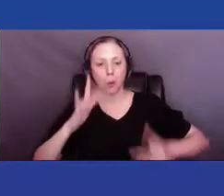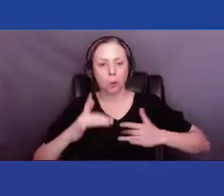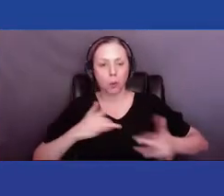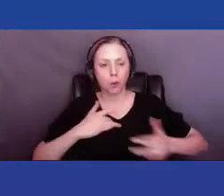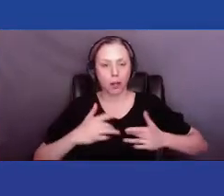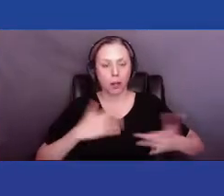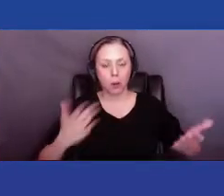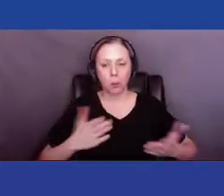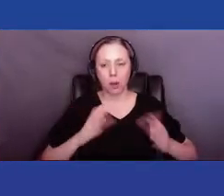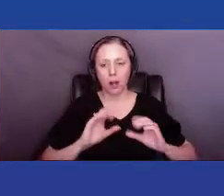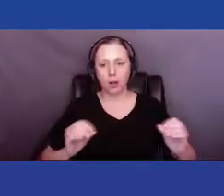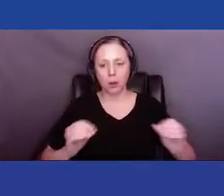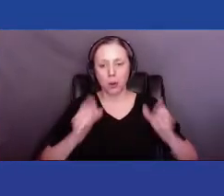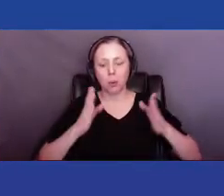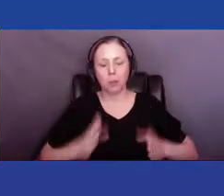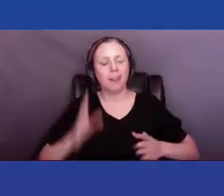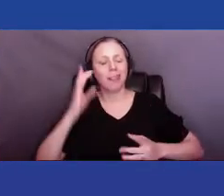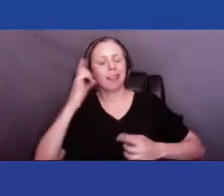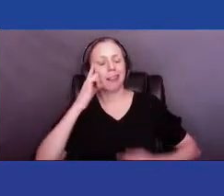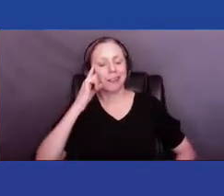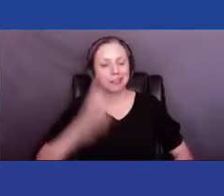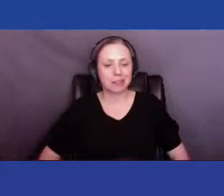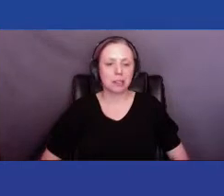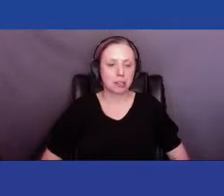what nobody think.